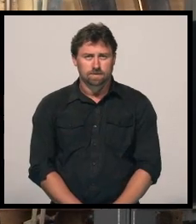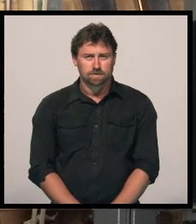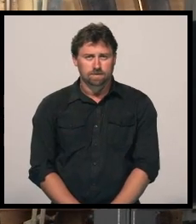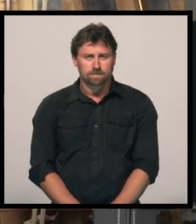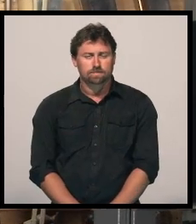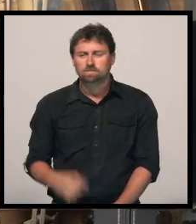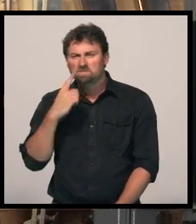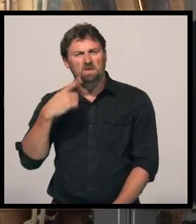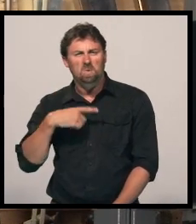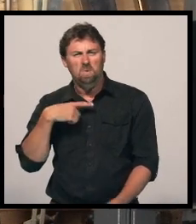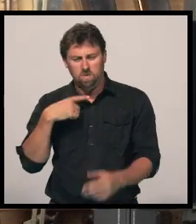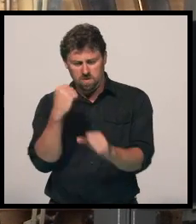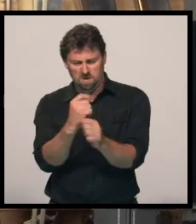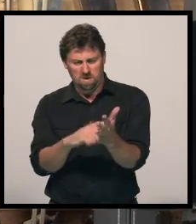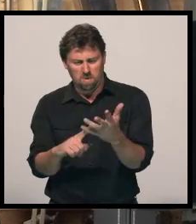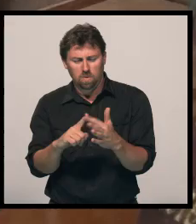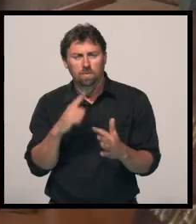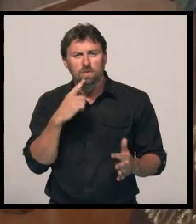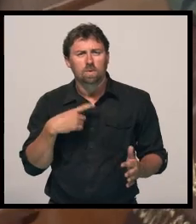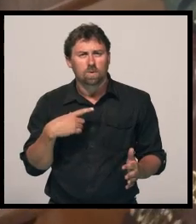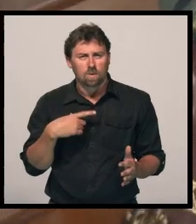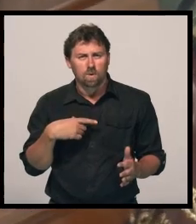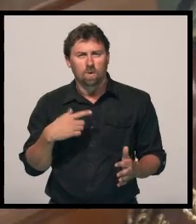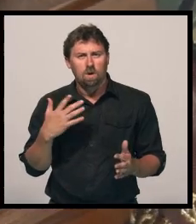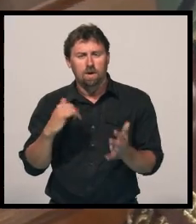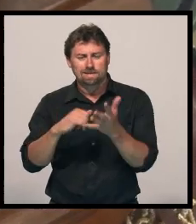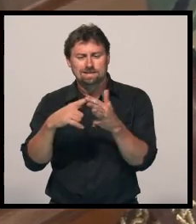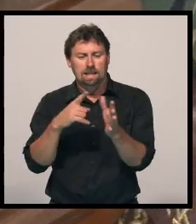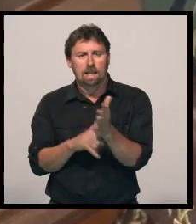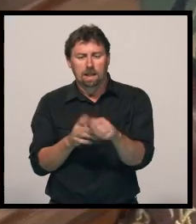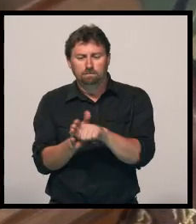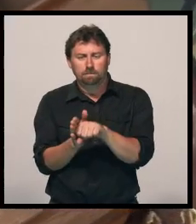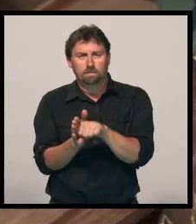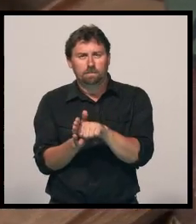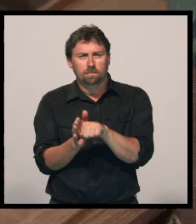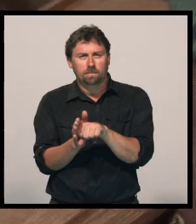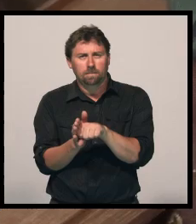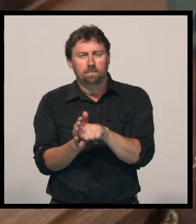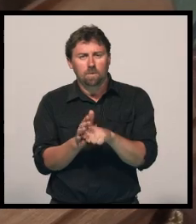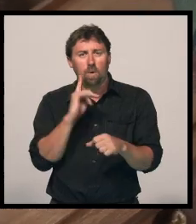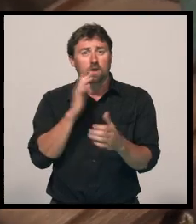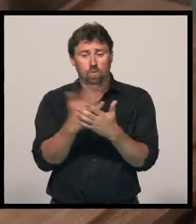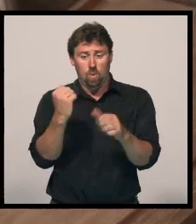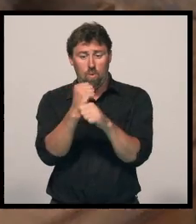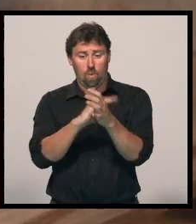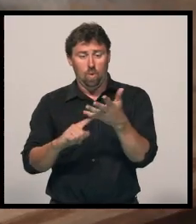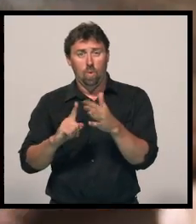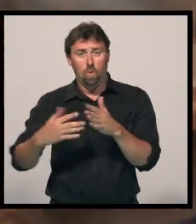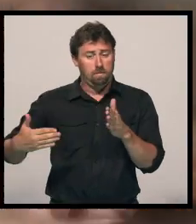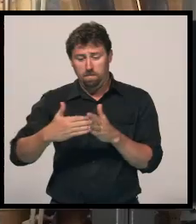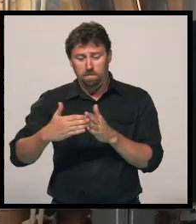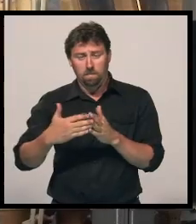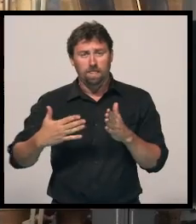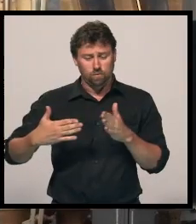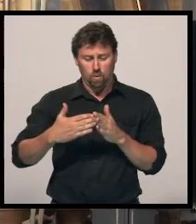And the reason I do that is because it seals the ends, and when I actually glue it together, It gives me a much stronger